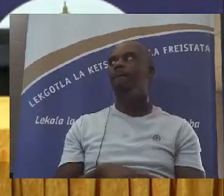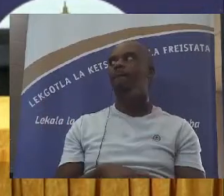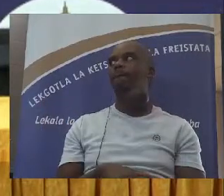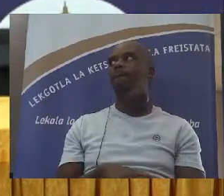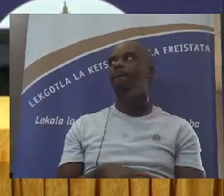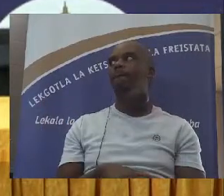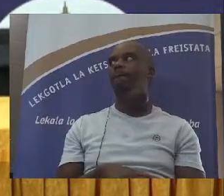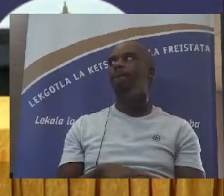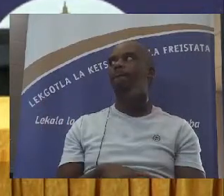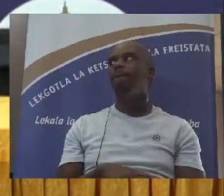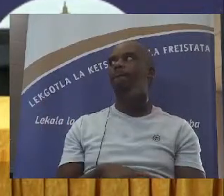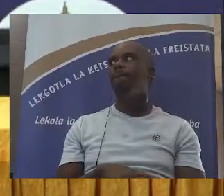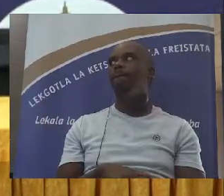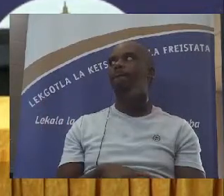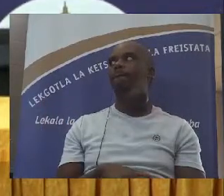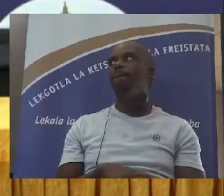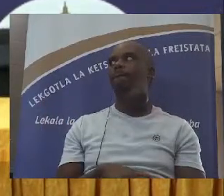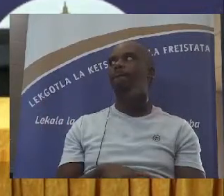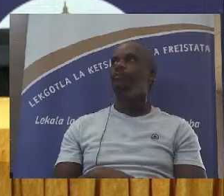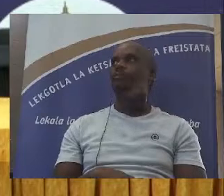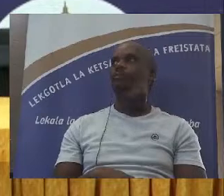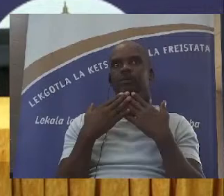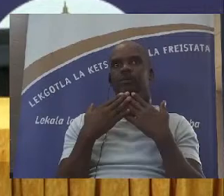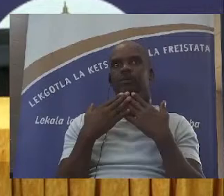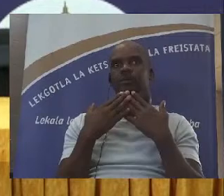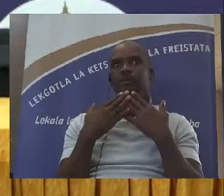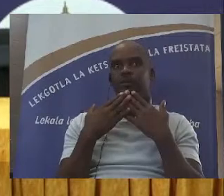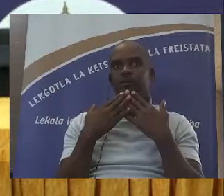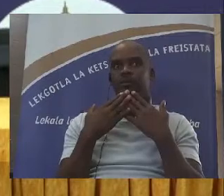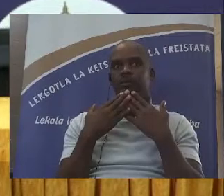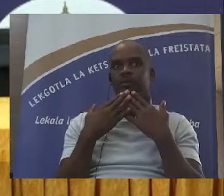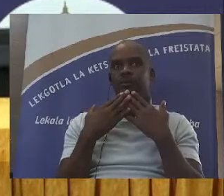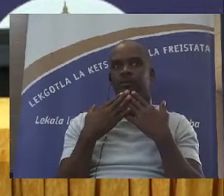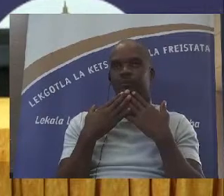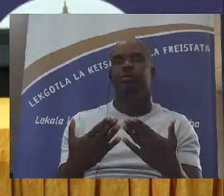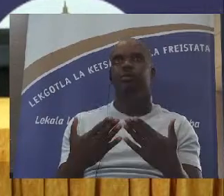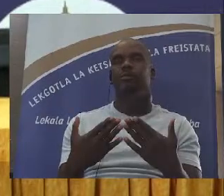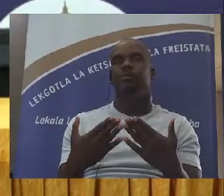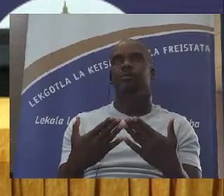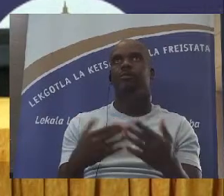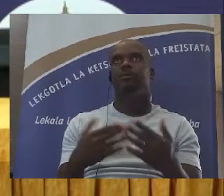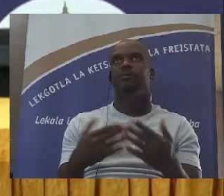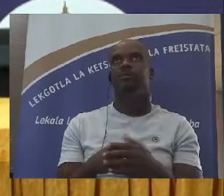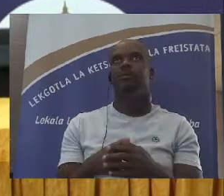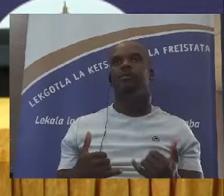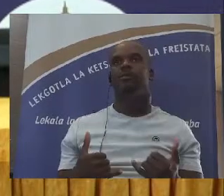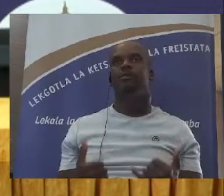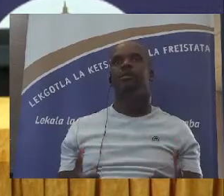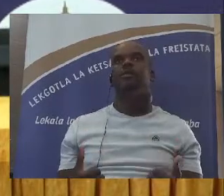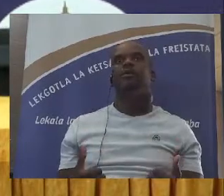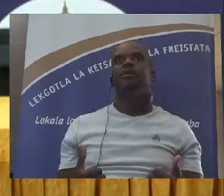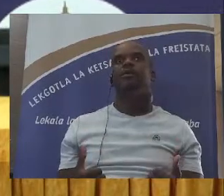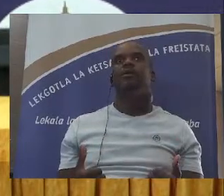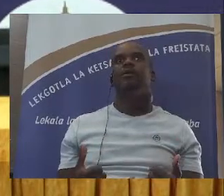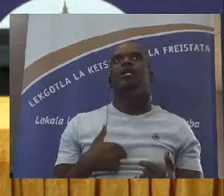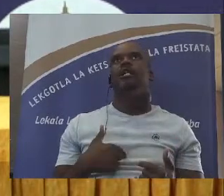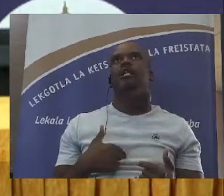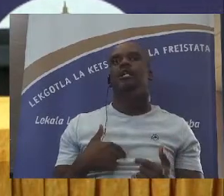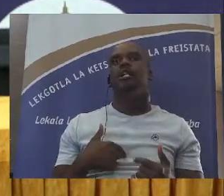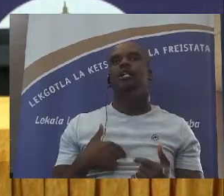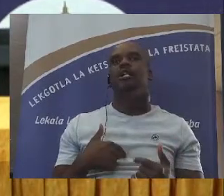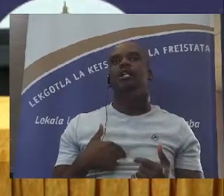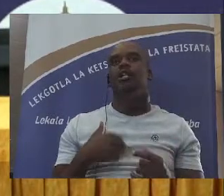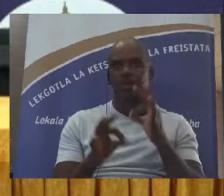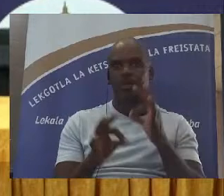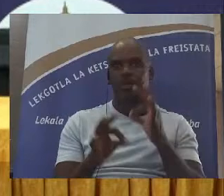Yeah. Baie dankie. And I'm going to talk, firstly, I think I want to explain.